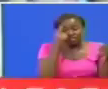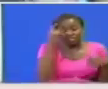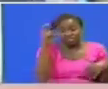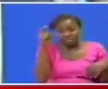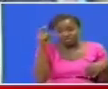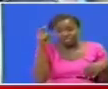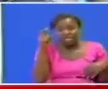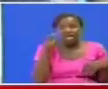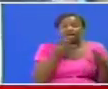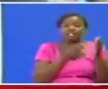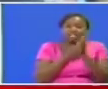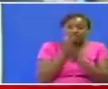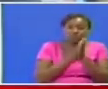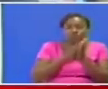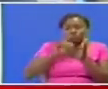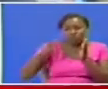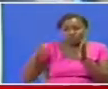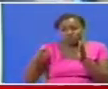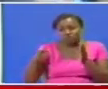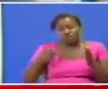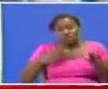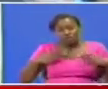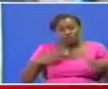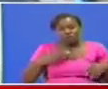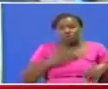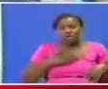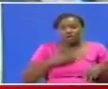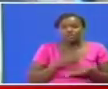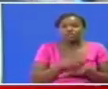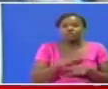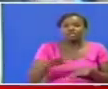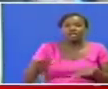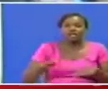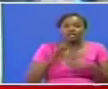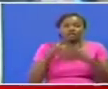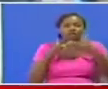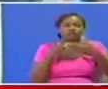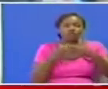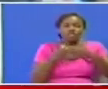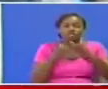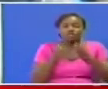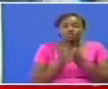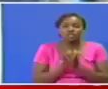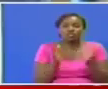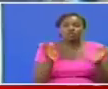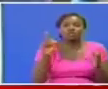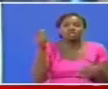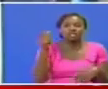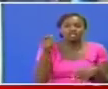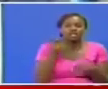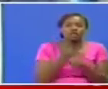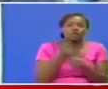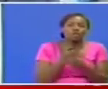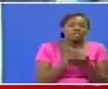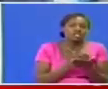and aspirations of millions of our people spread across every corner of this republic, working, some of